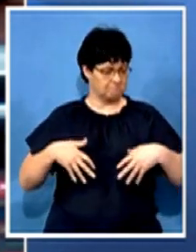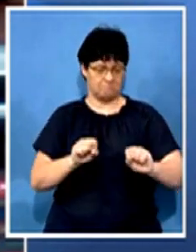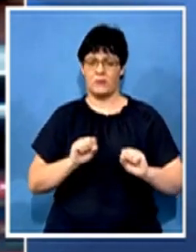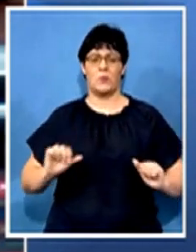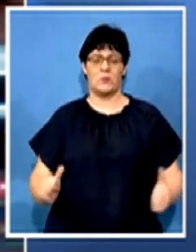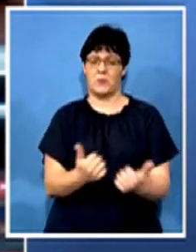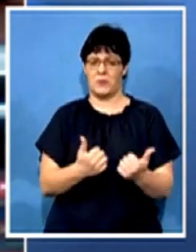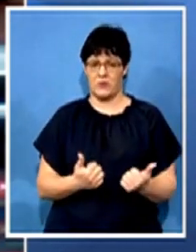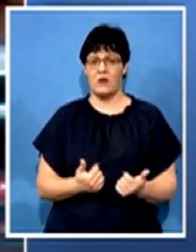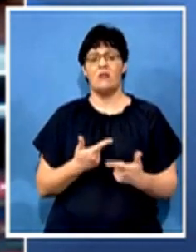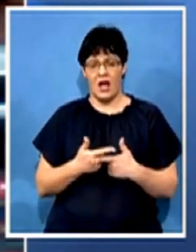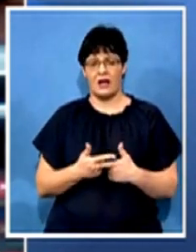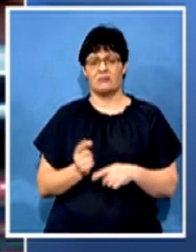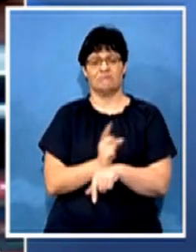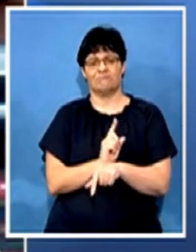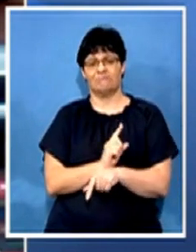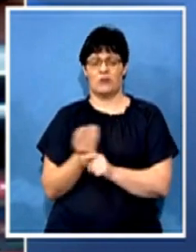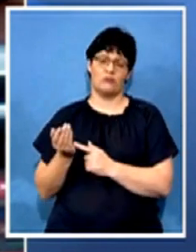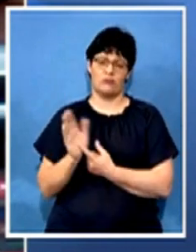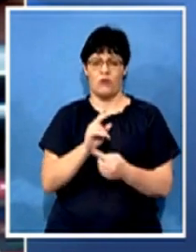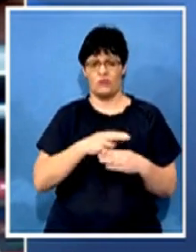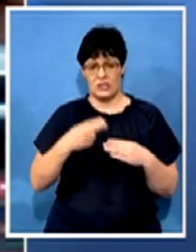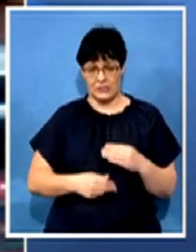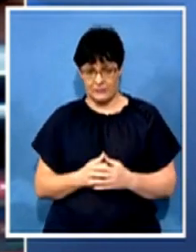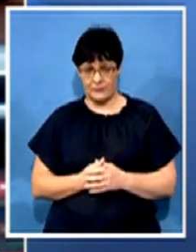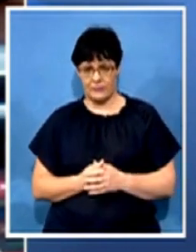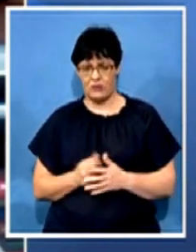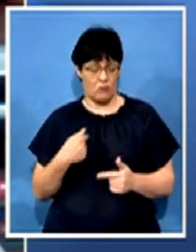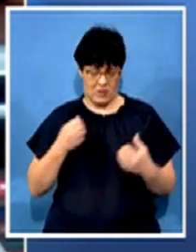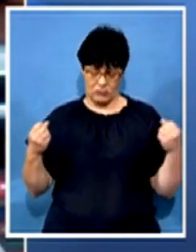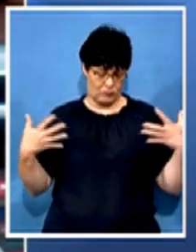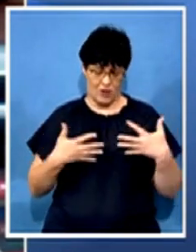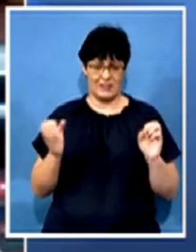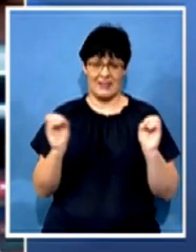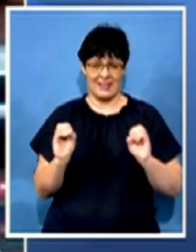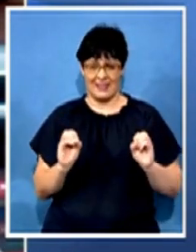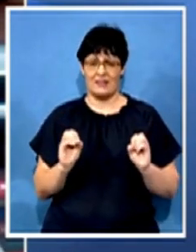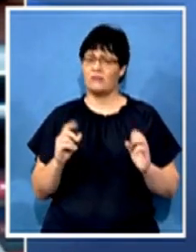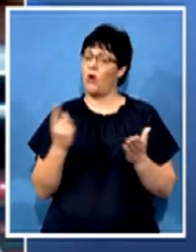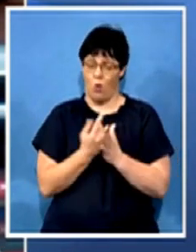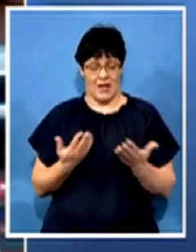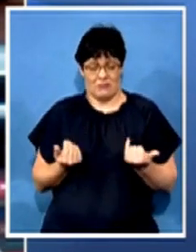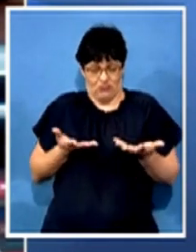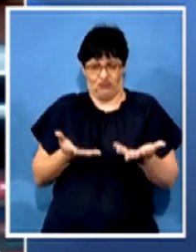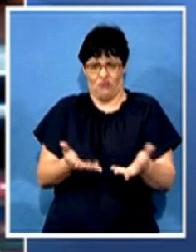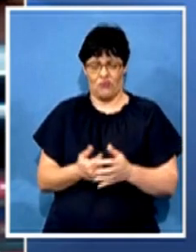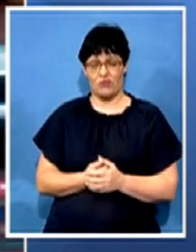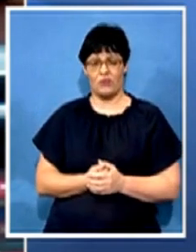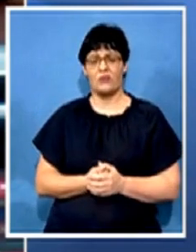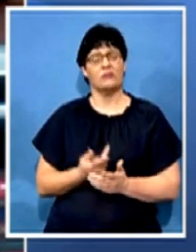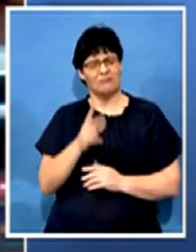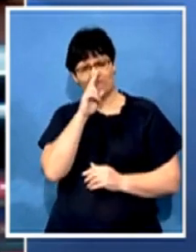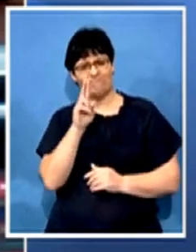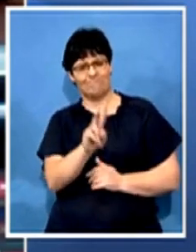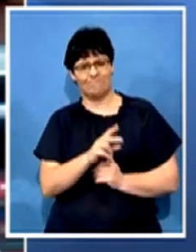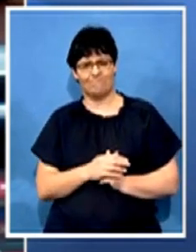show. So for me, this is not a surprise at all. It was always expected. We might see, of course, that the ANC might have gained ground